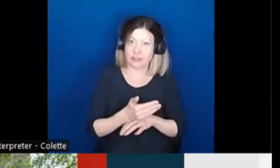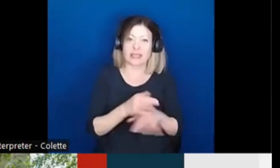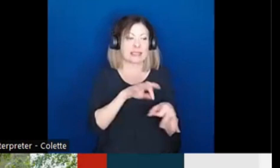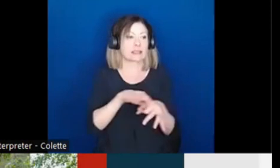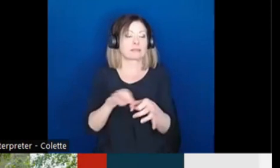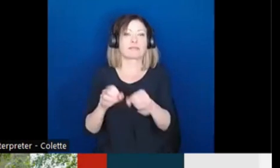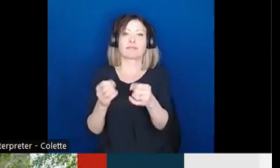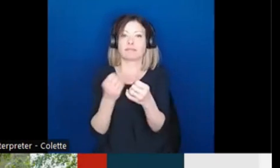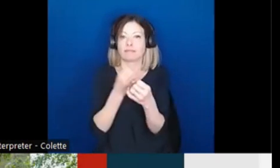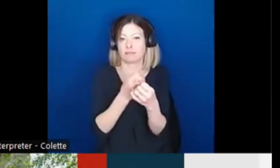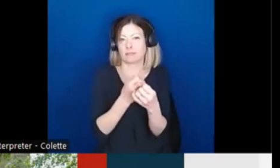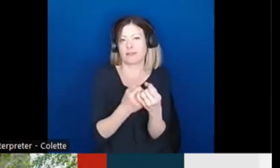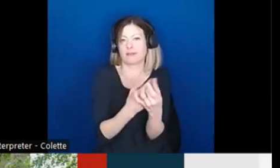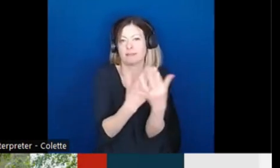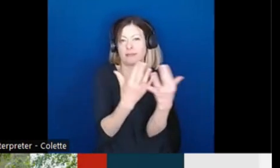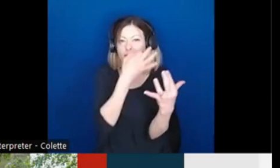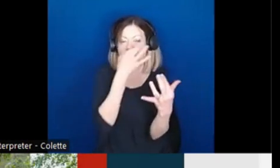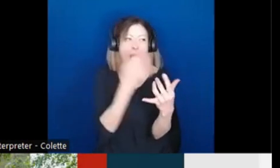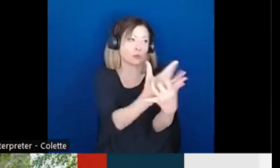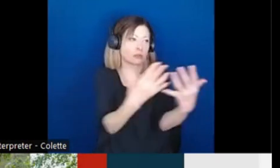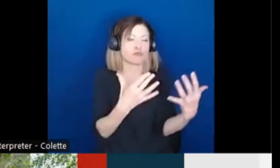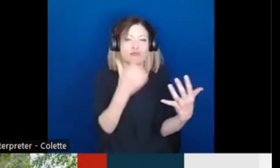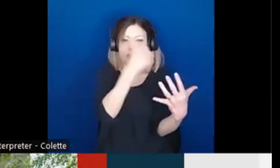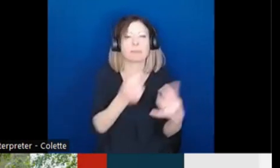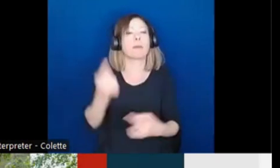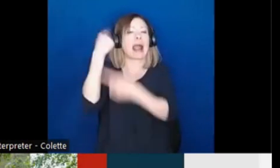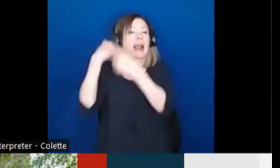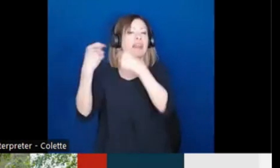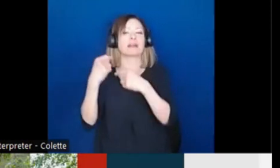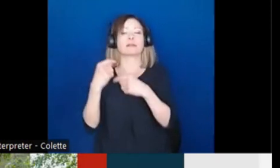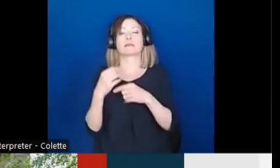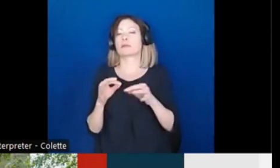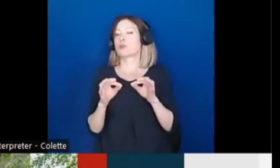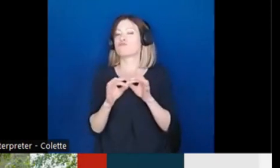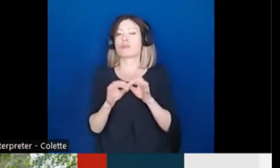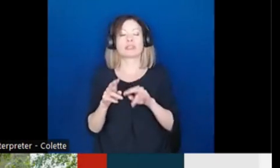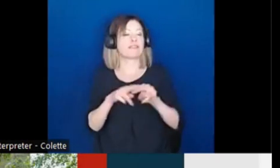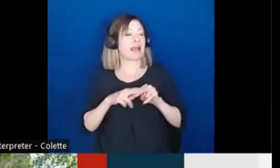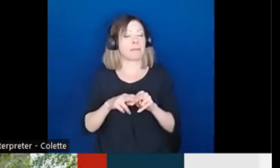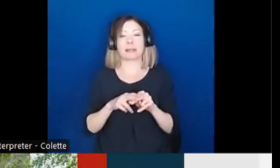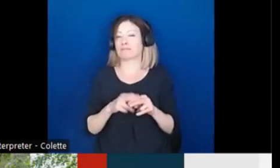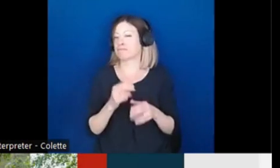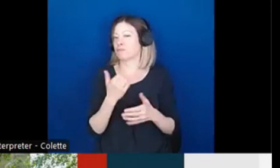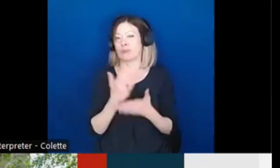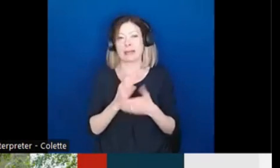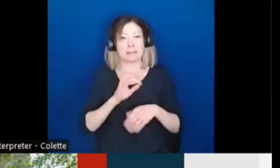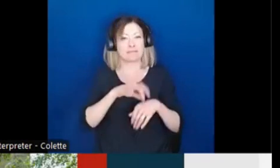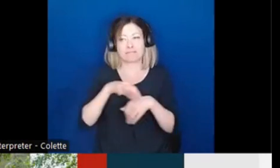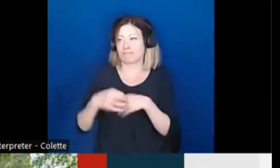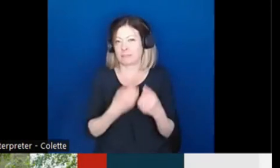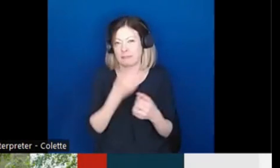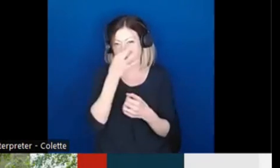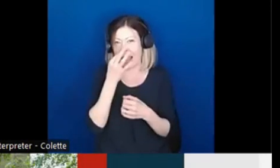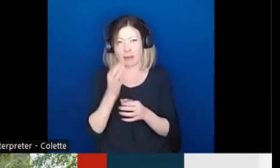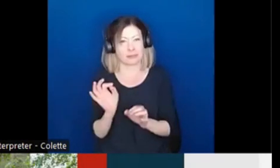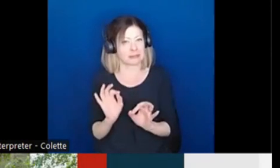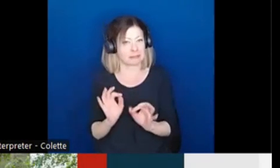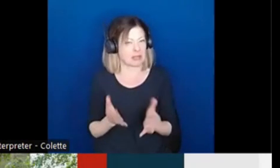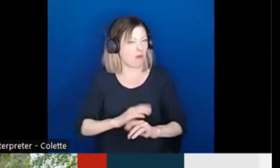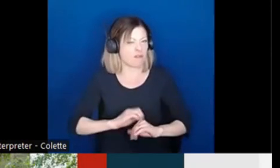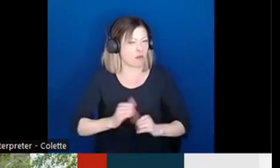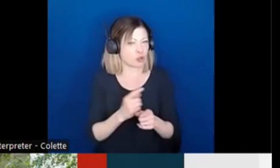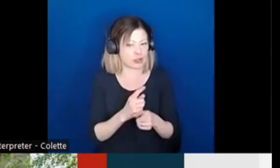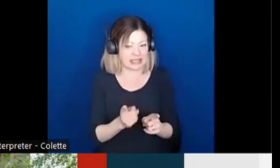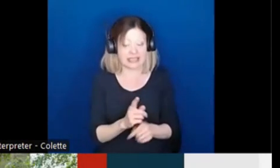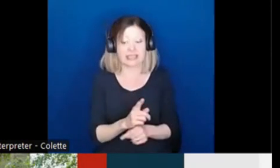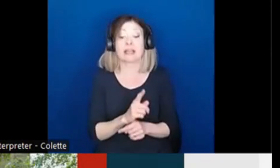weren't great gardeners. On the left, you can just see some visitors coming in to the garden to go into the museum. And then